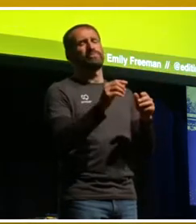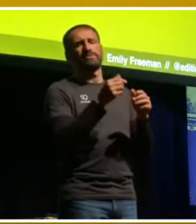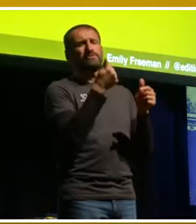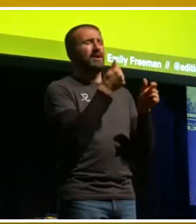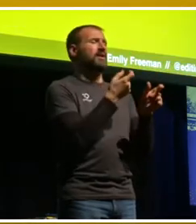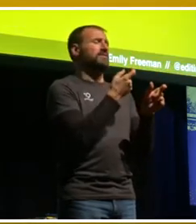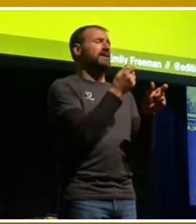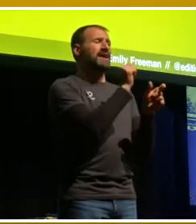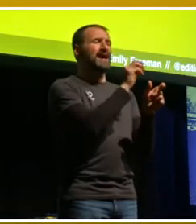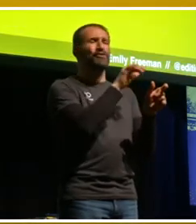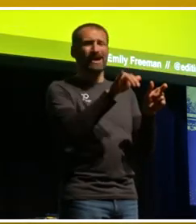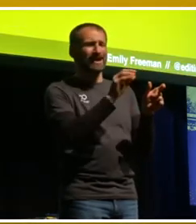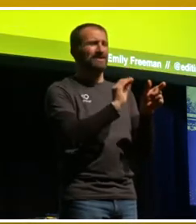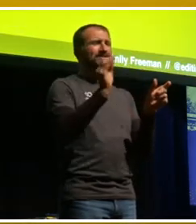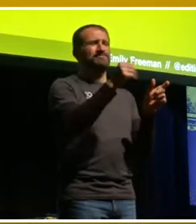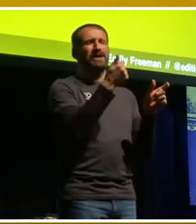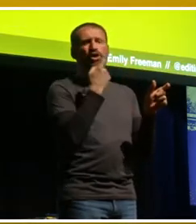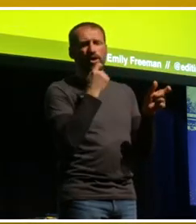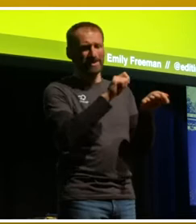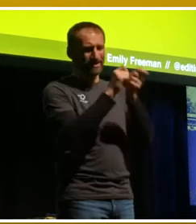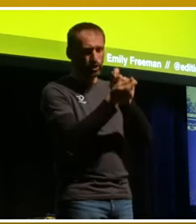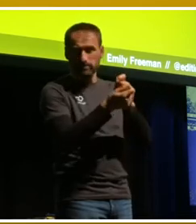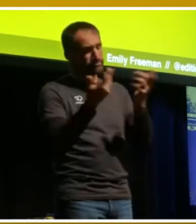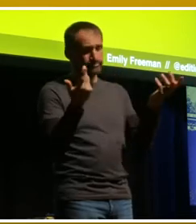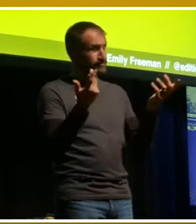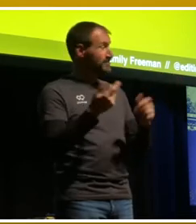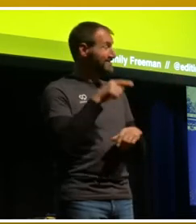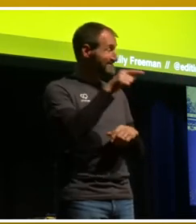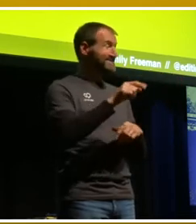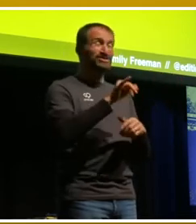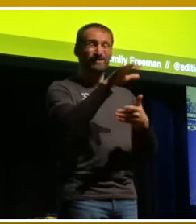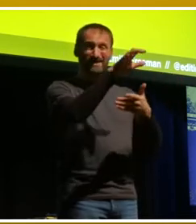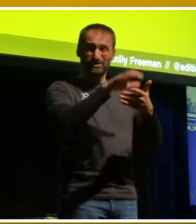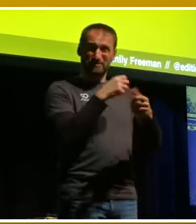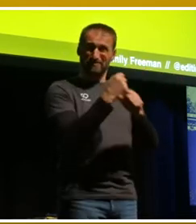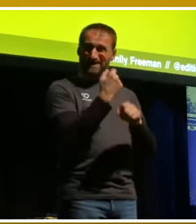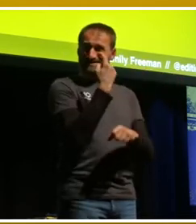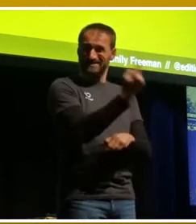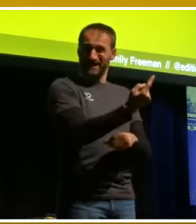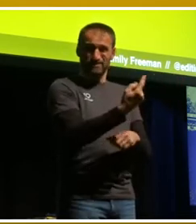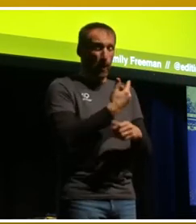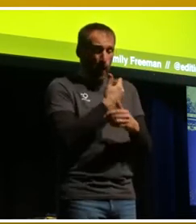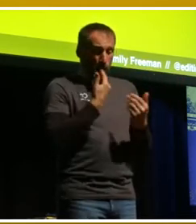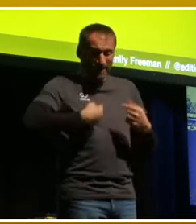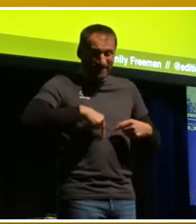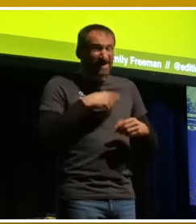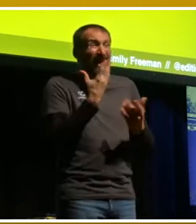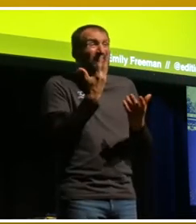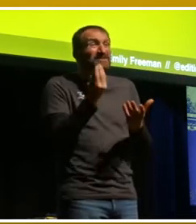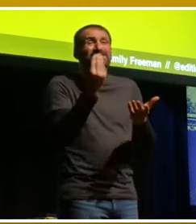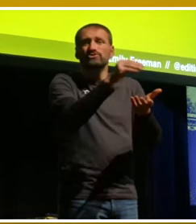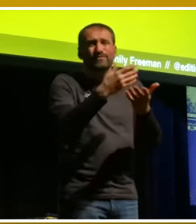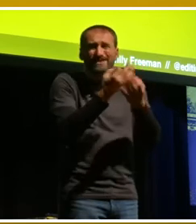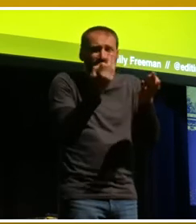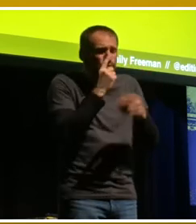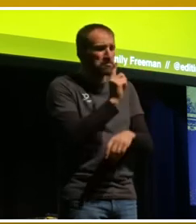V8's pipeline improves the performance of our JavaScript code without us doing a single thing, which is fabulous. And as you know,